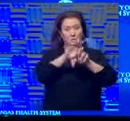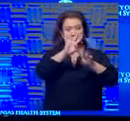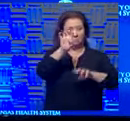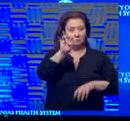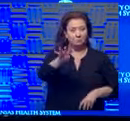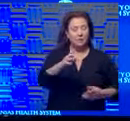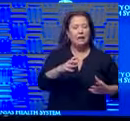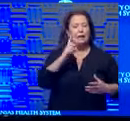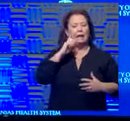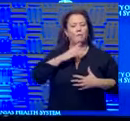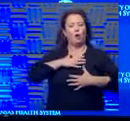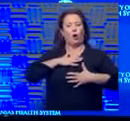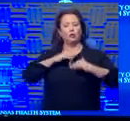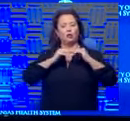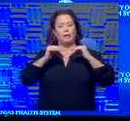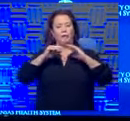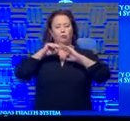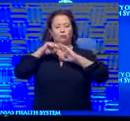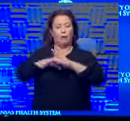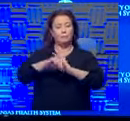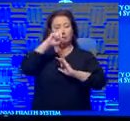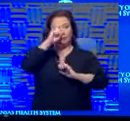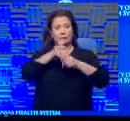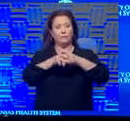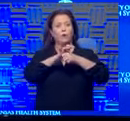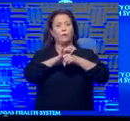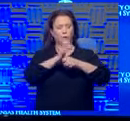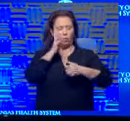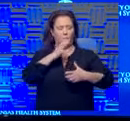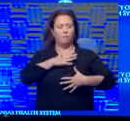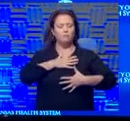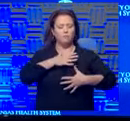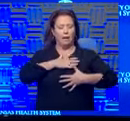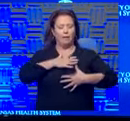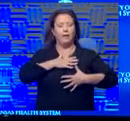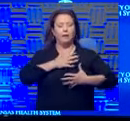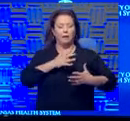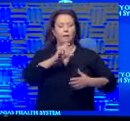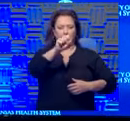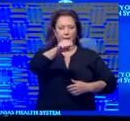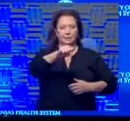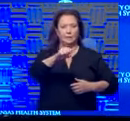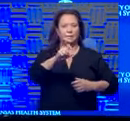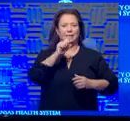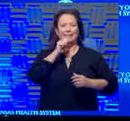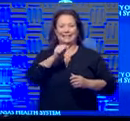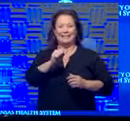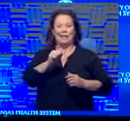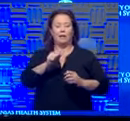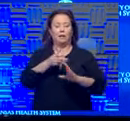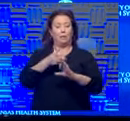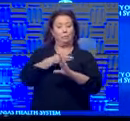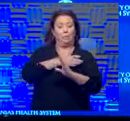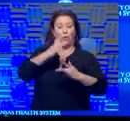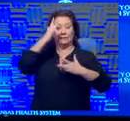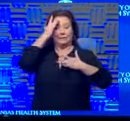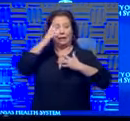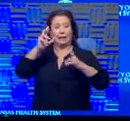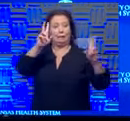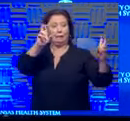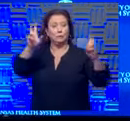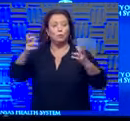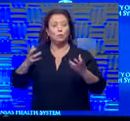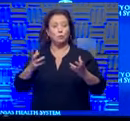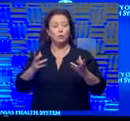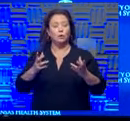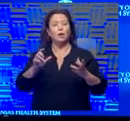your oxygen level starts to drop because of COVID, you're going to be short of breath. That is not an asymptomatic issue. And so as a result,